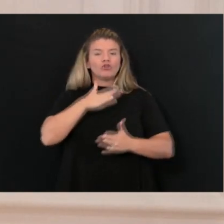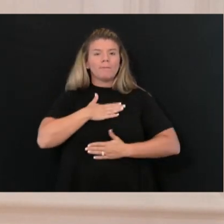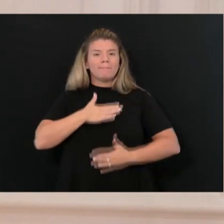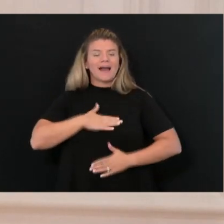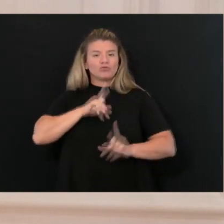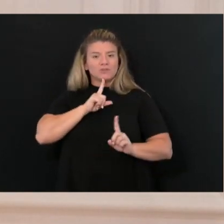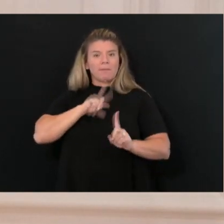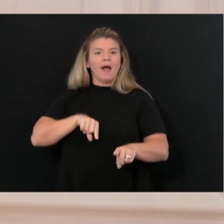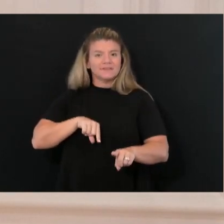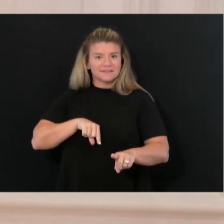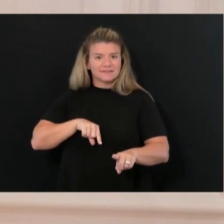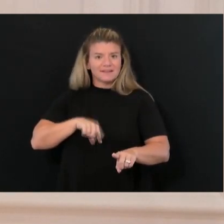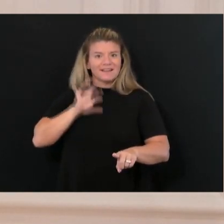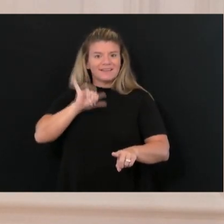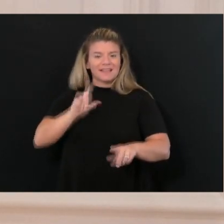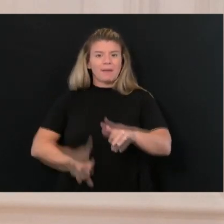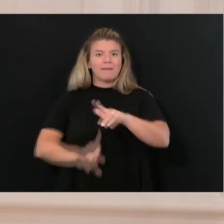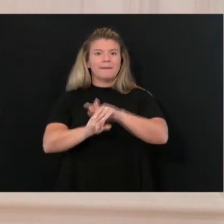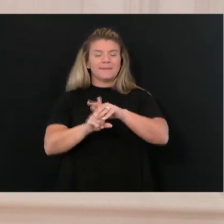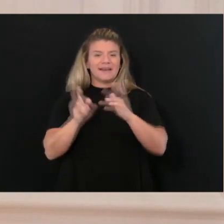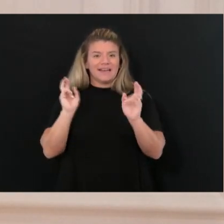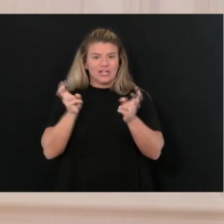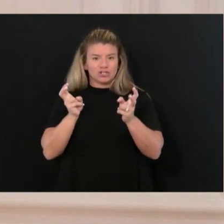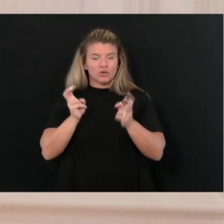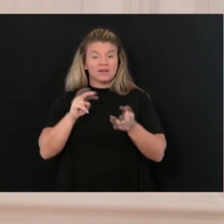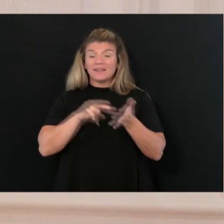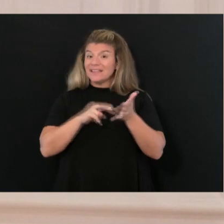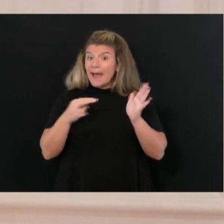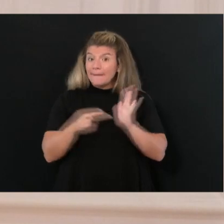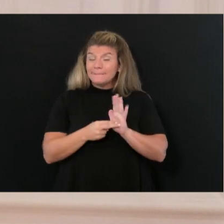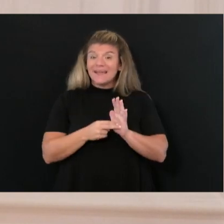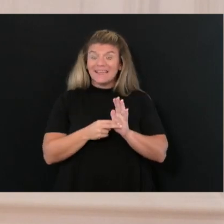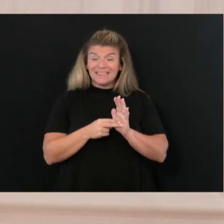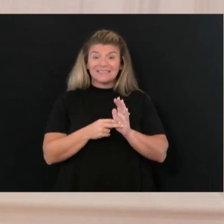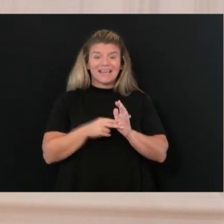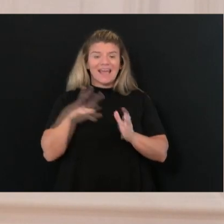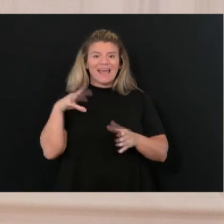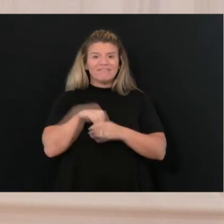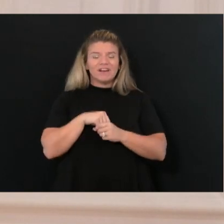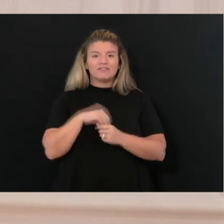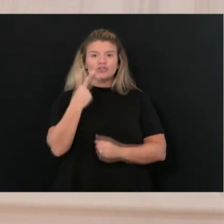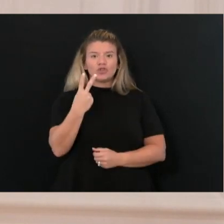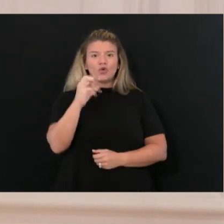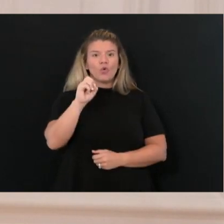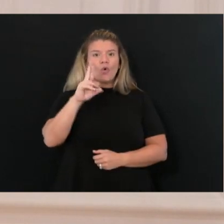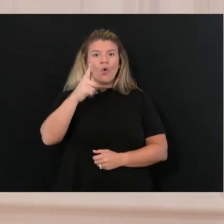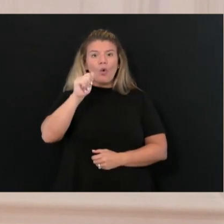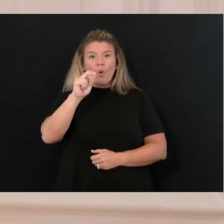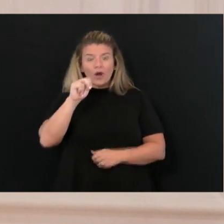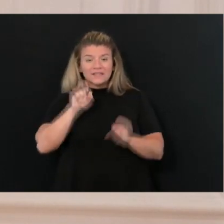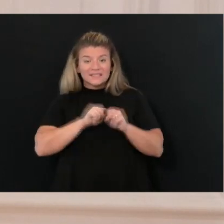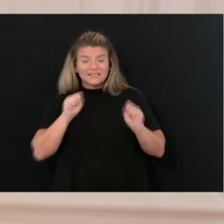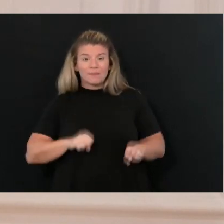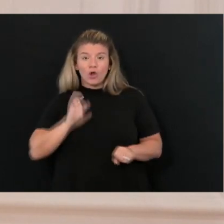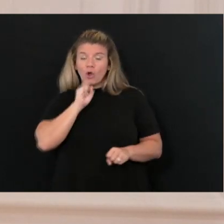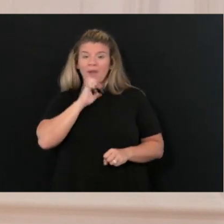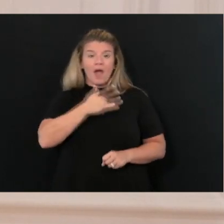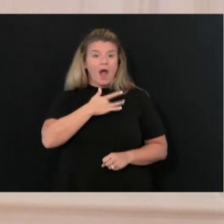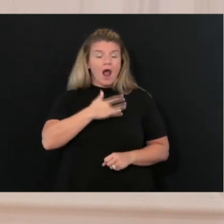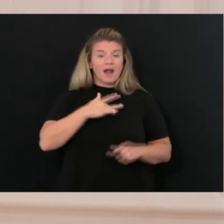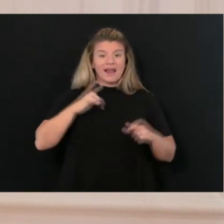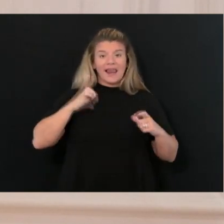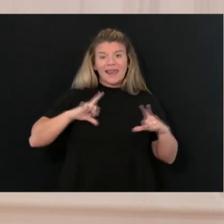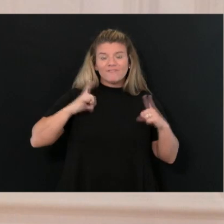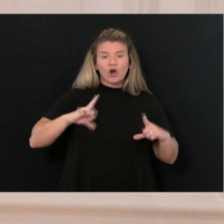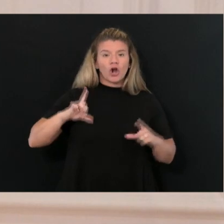real problem, and 2 or more organ systems have to be involved: the heart, the kidneys, the lungs, the liver, the